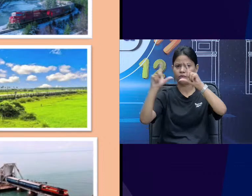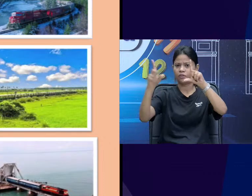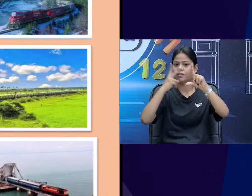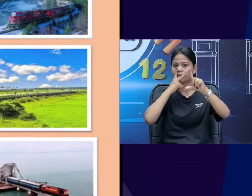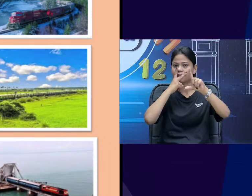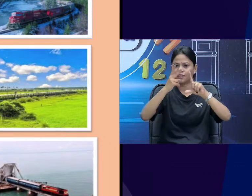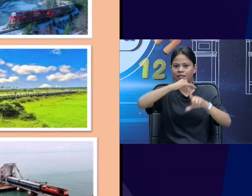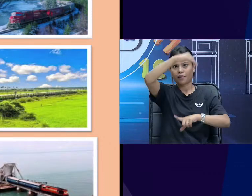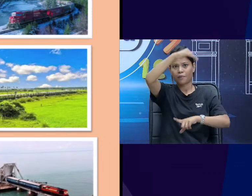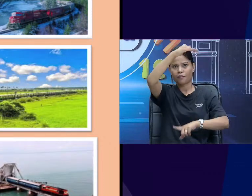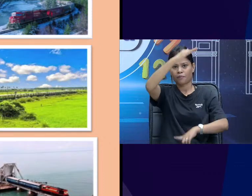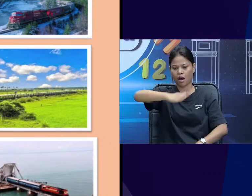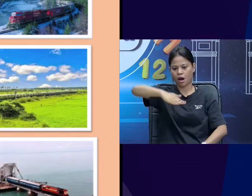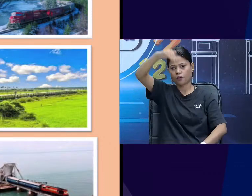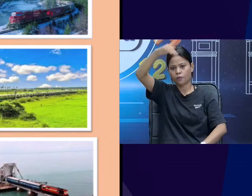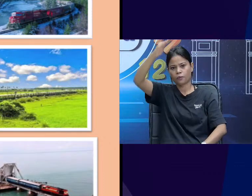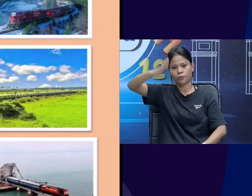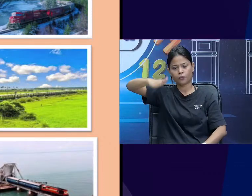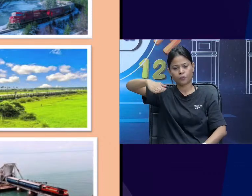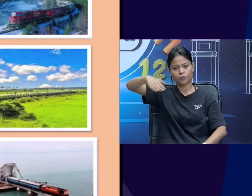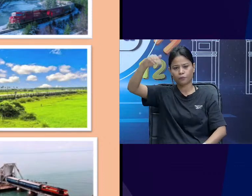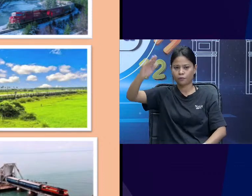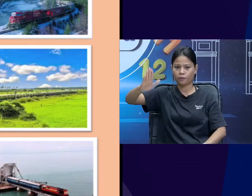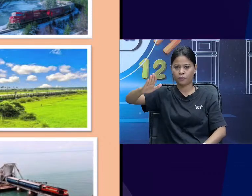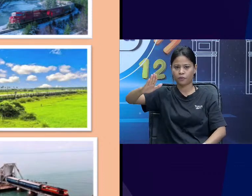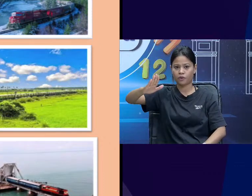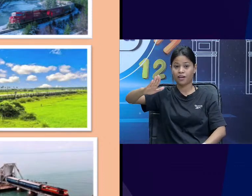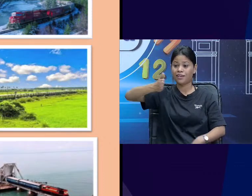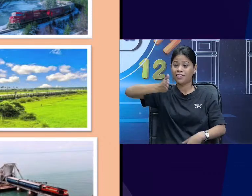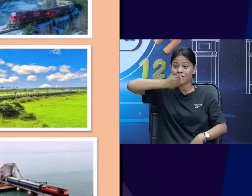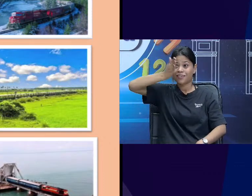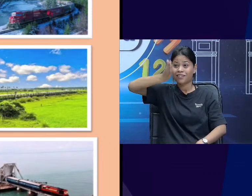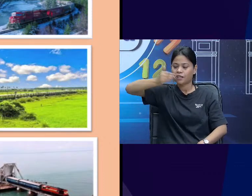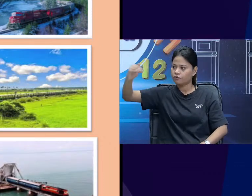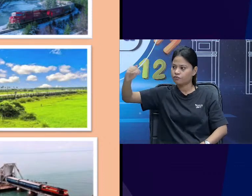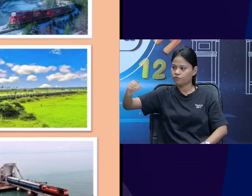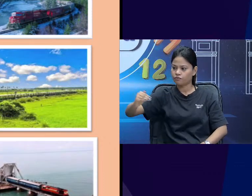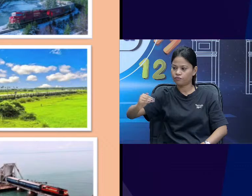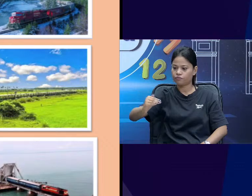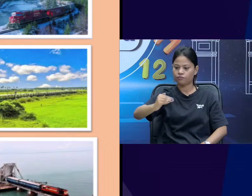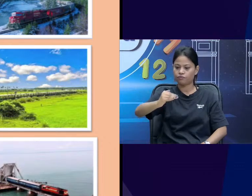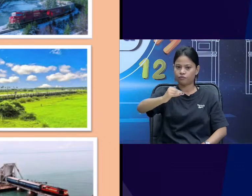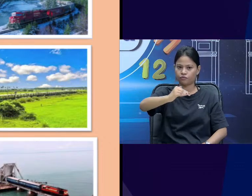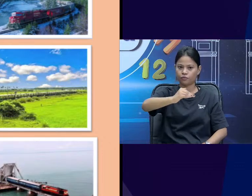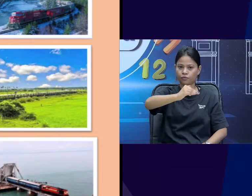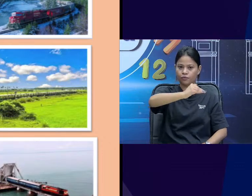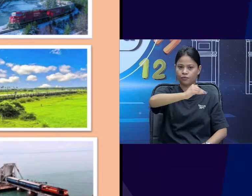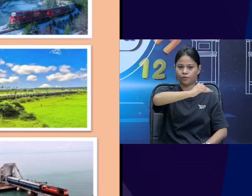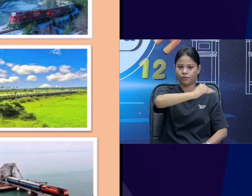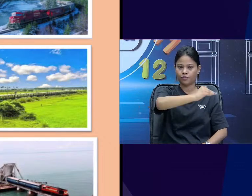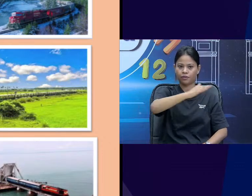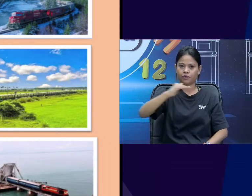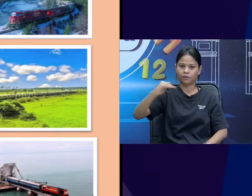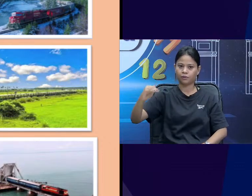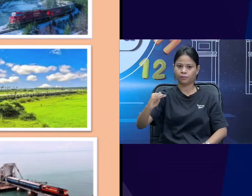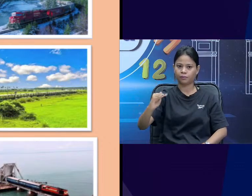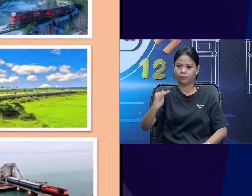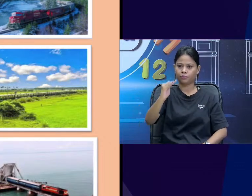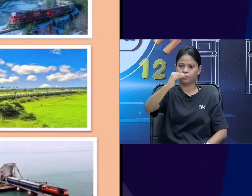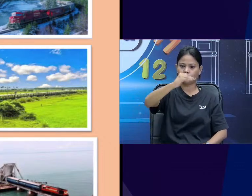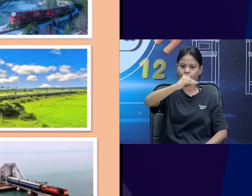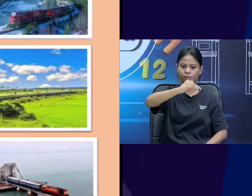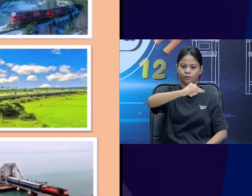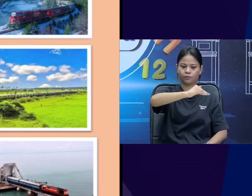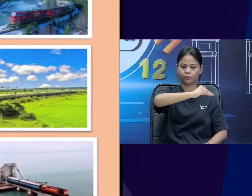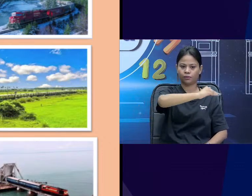mountains. Mountains are a steep mold of, it is steep mold.